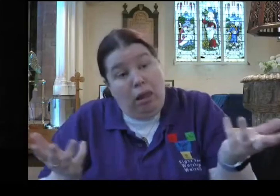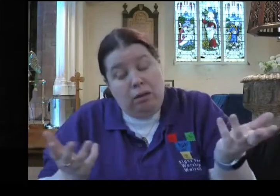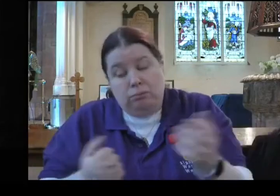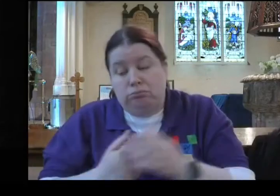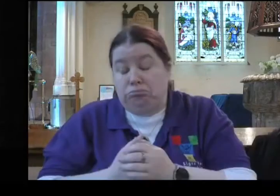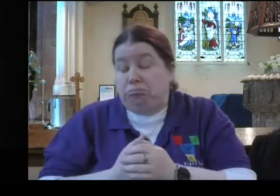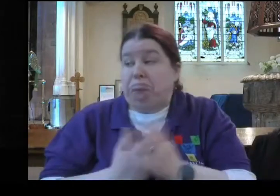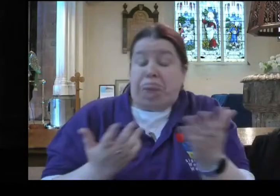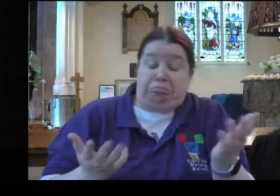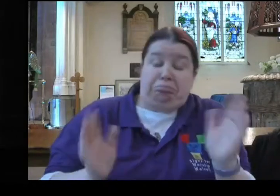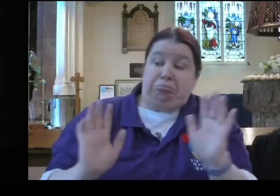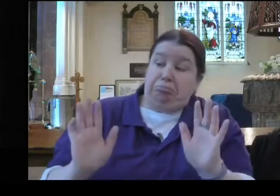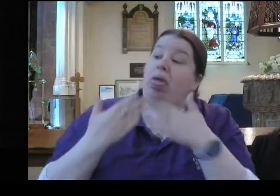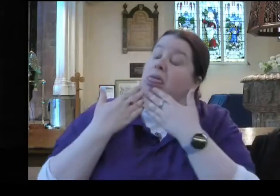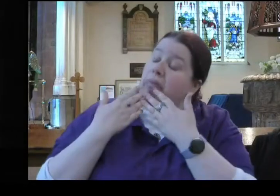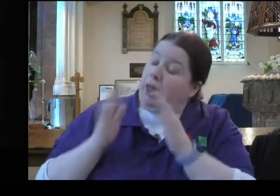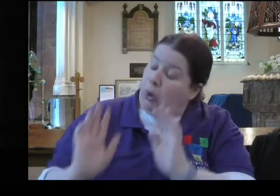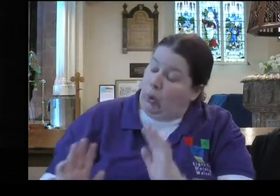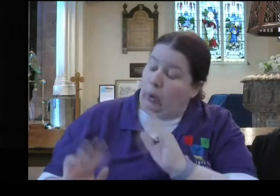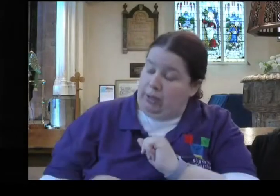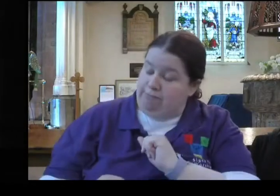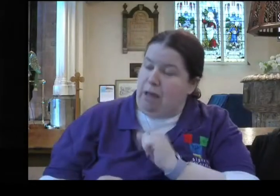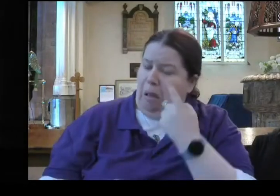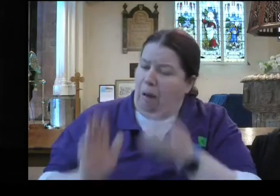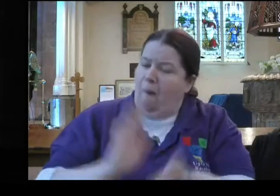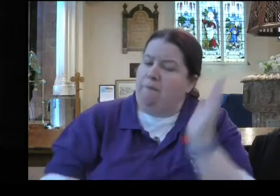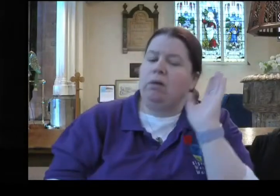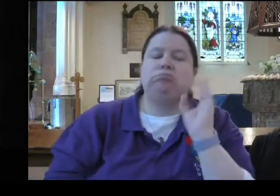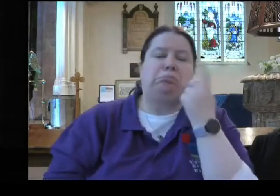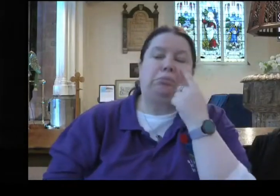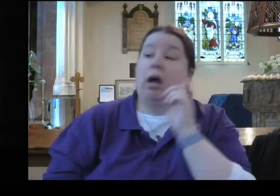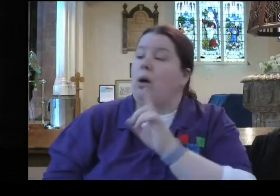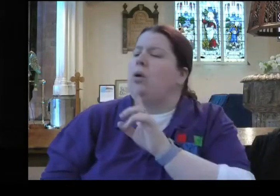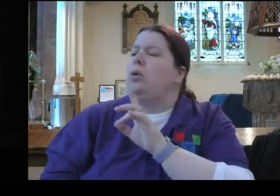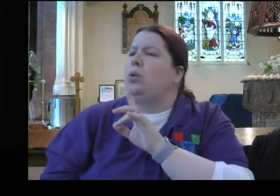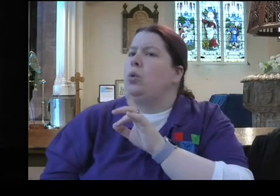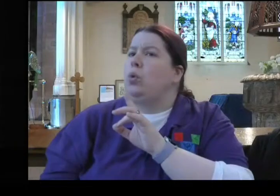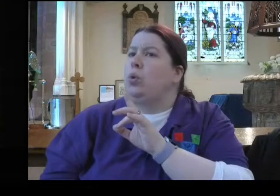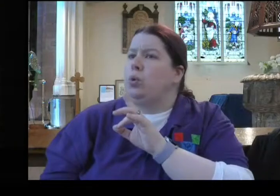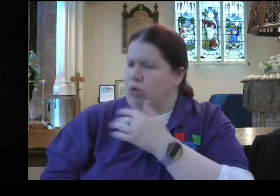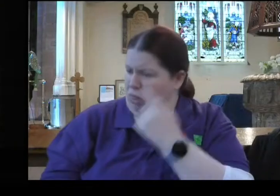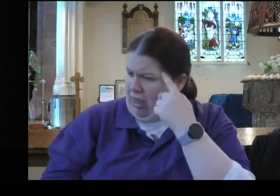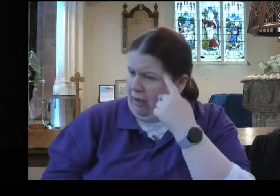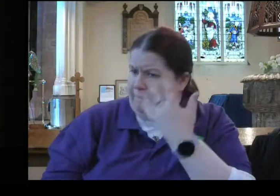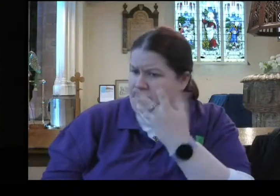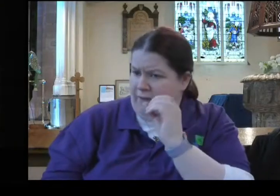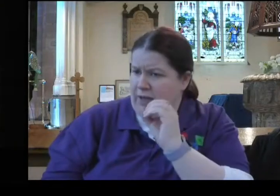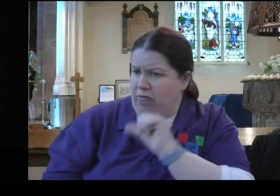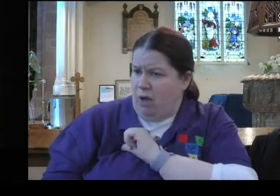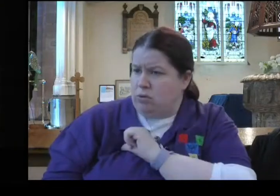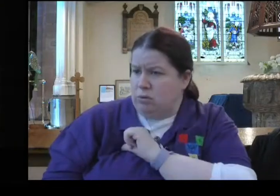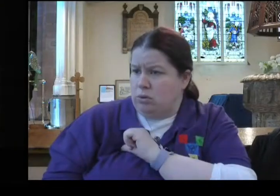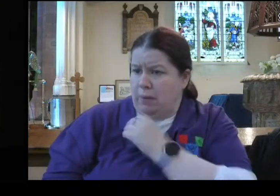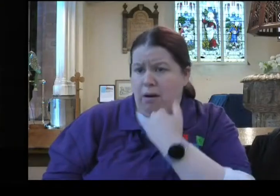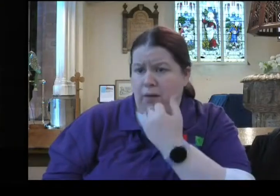Well, the businessman said, "Well, thank you, rector, I'll go right away. By the way, do you think £50,000 is enough to donate for